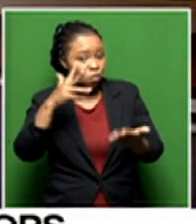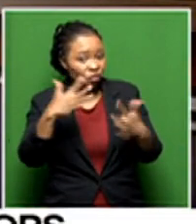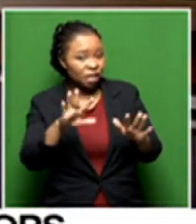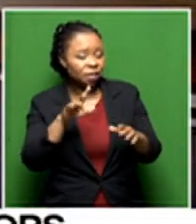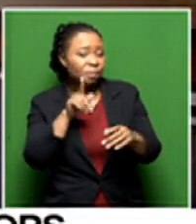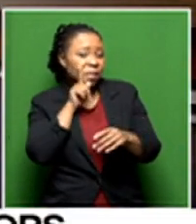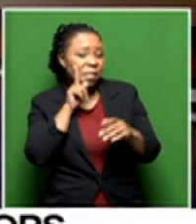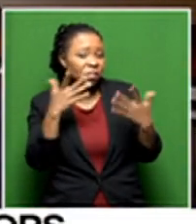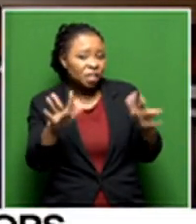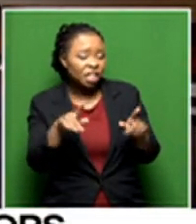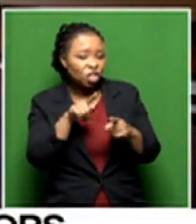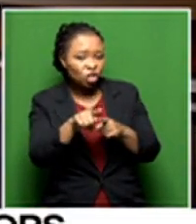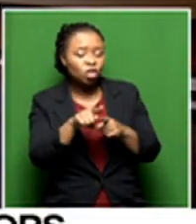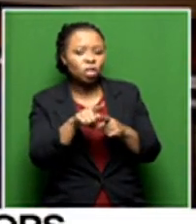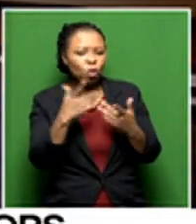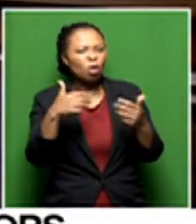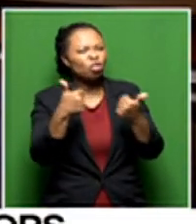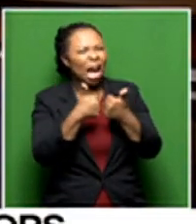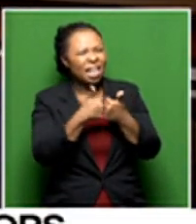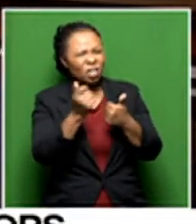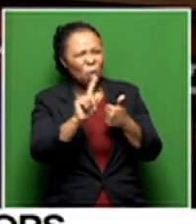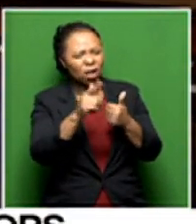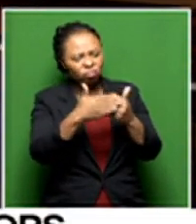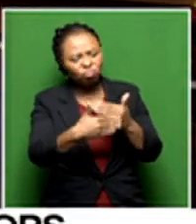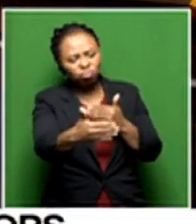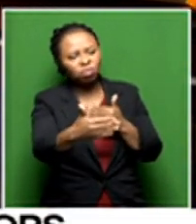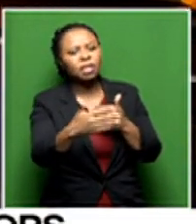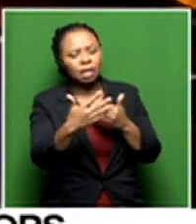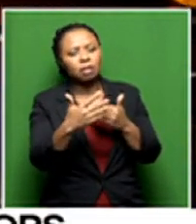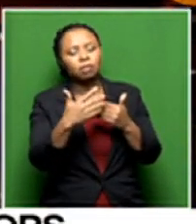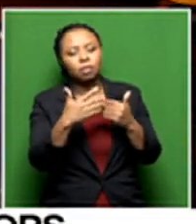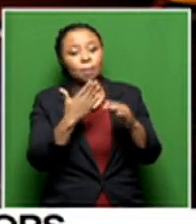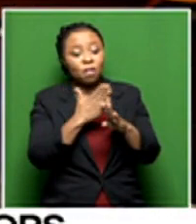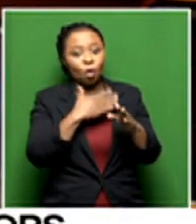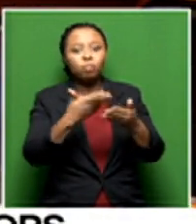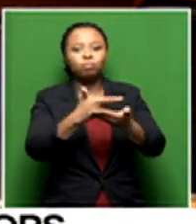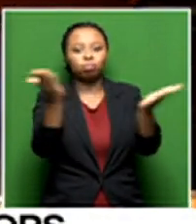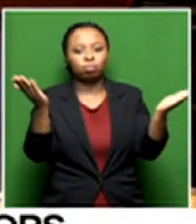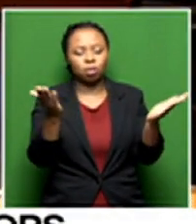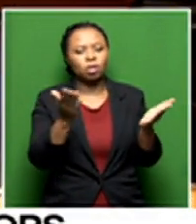wasn't it? But what kind of challenges did you encounter along the way and had to work out before its release?